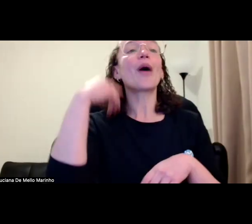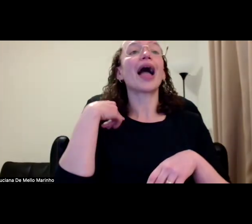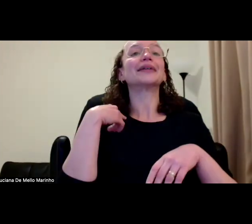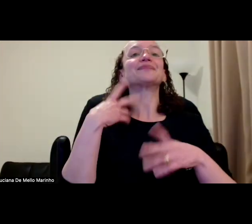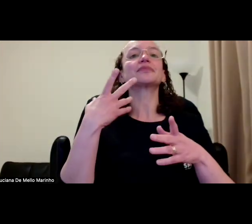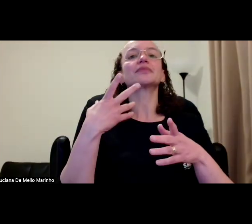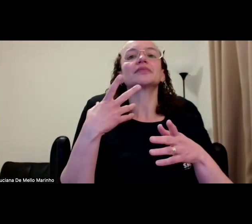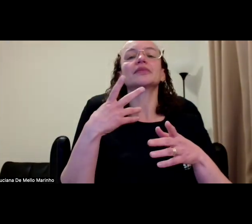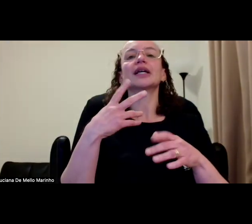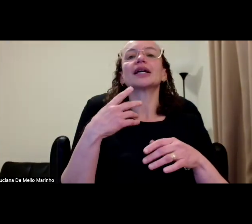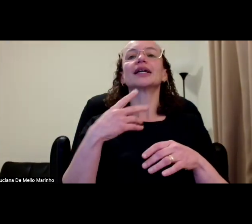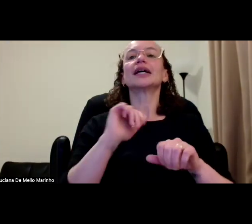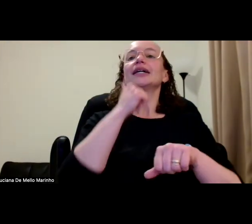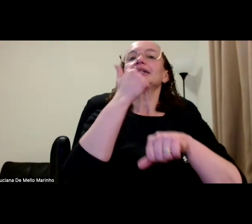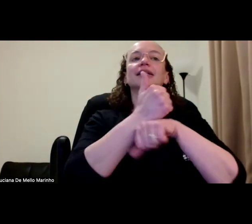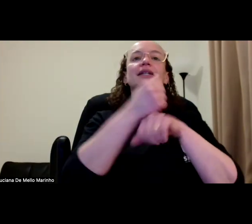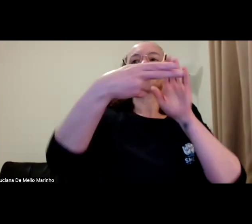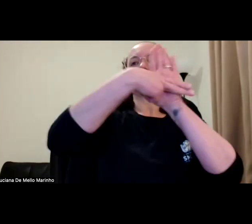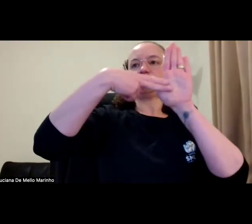This one's interesting.